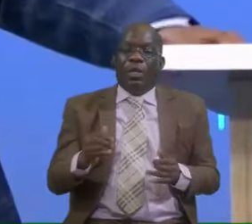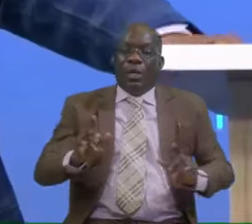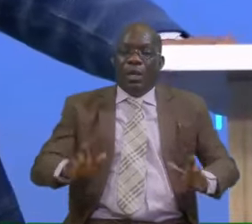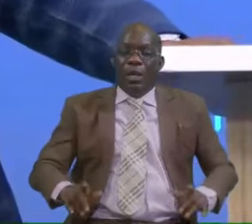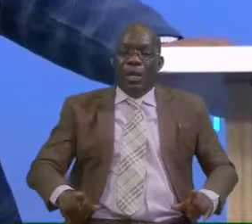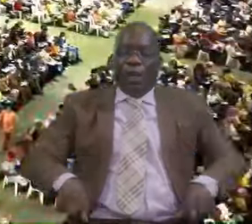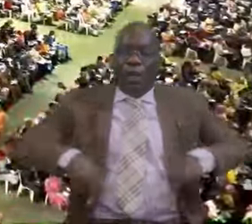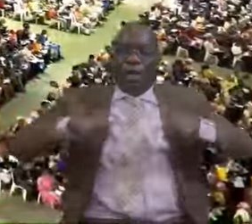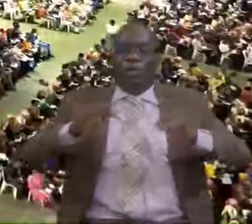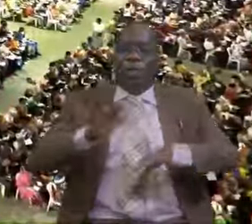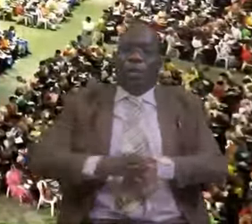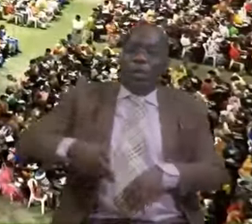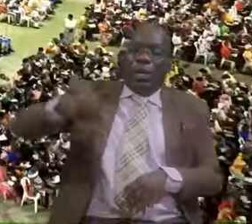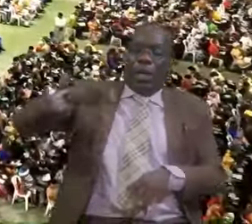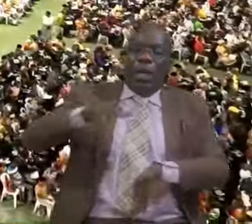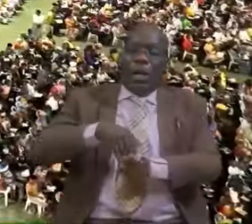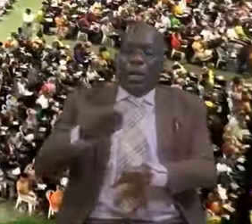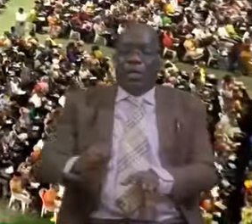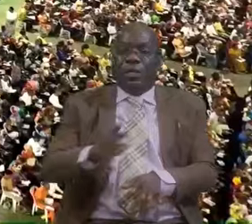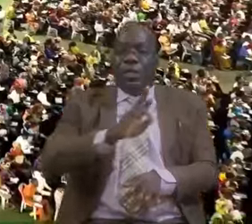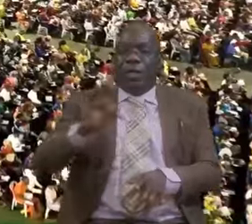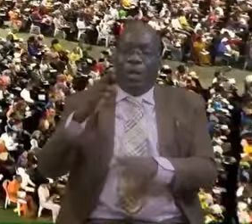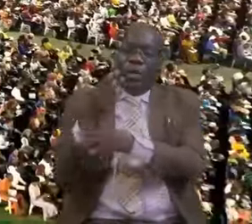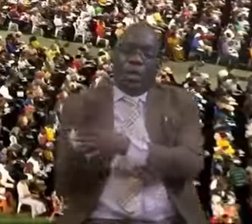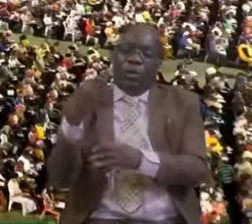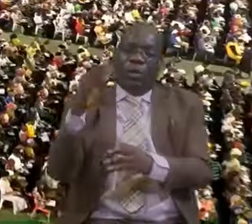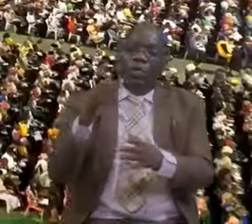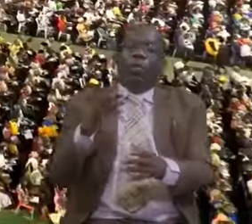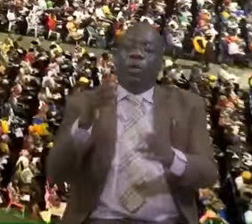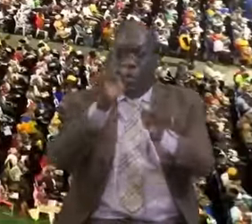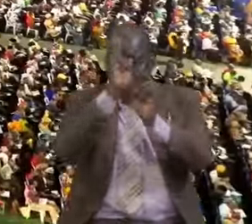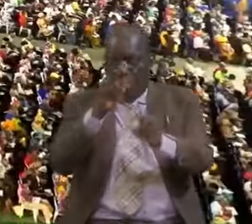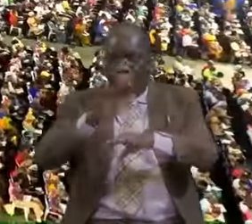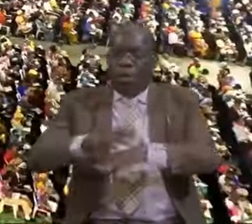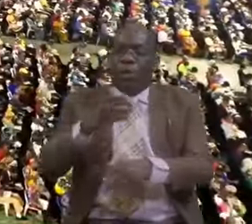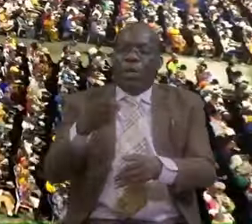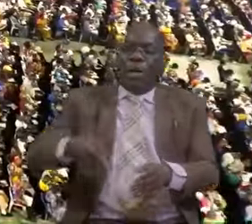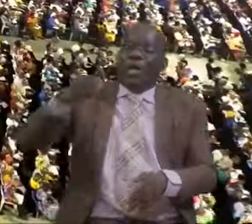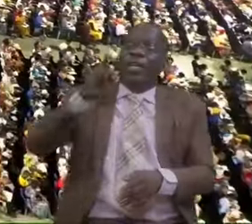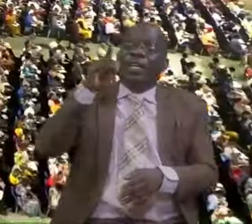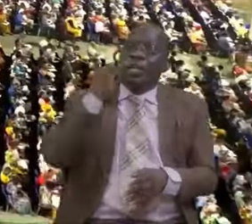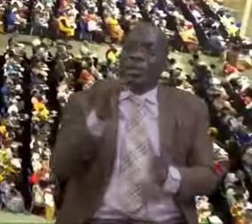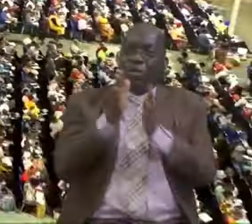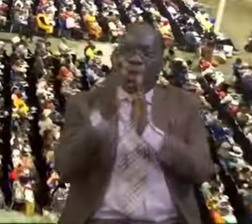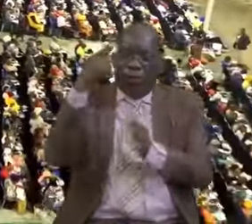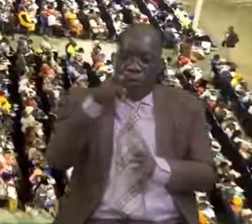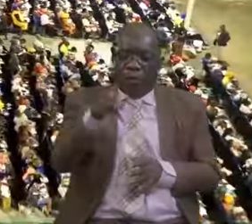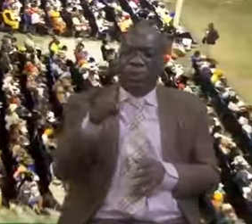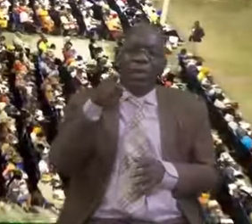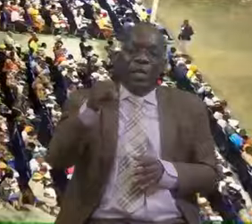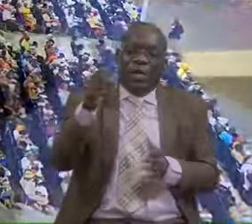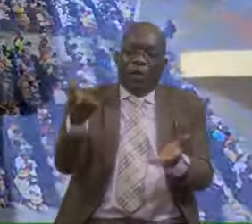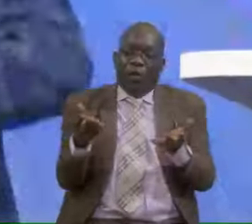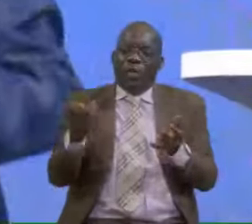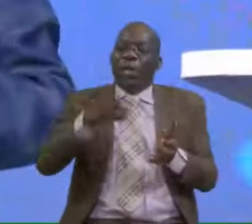right hand of majesty on high, and he's praying for you. He wants the best for you. He wants